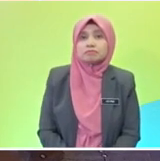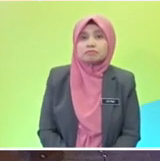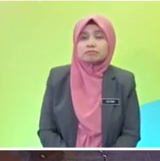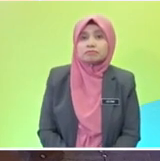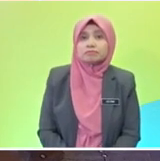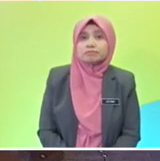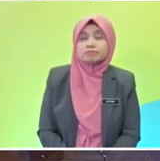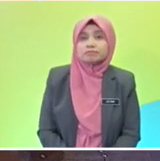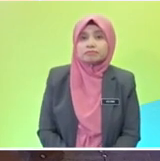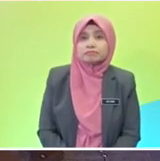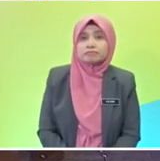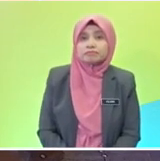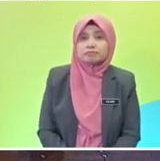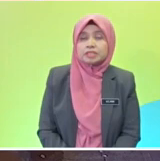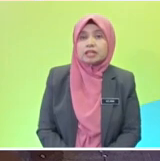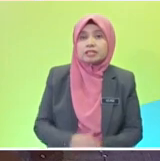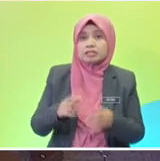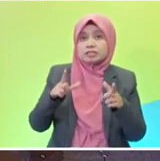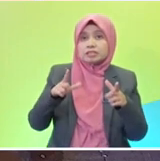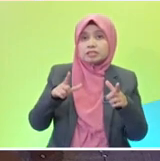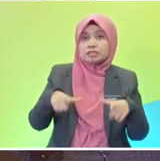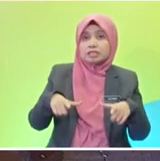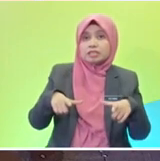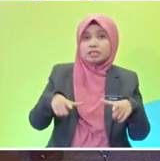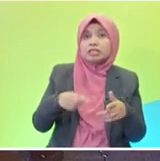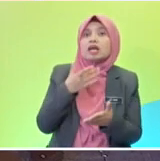And we paste the colour paper